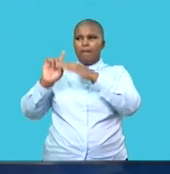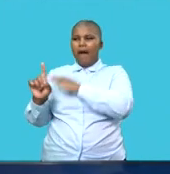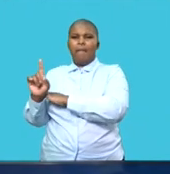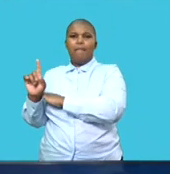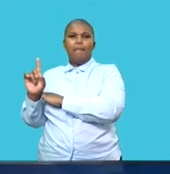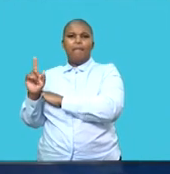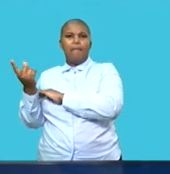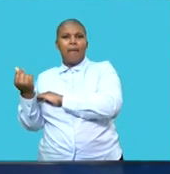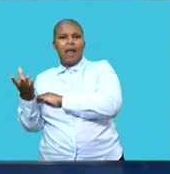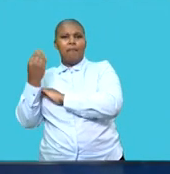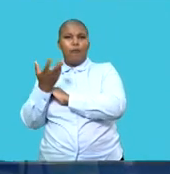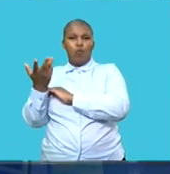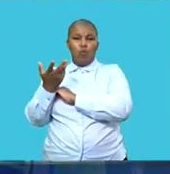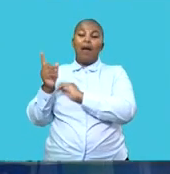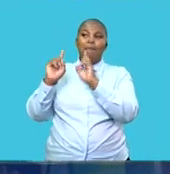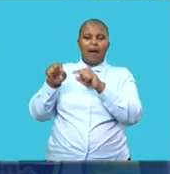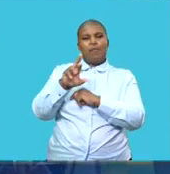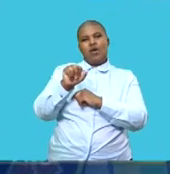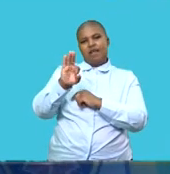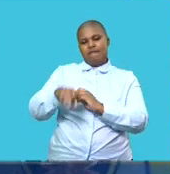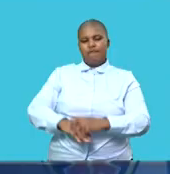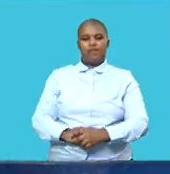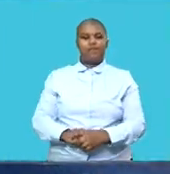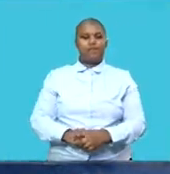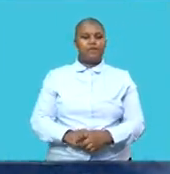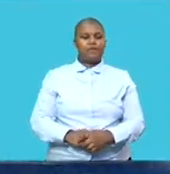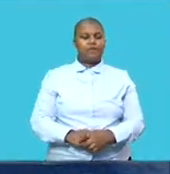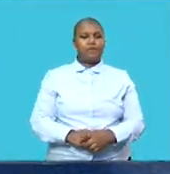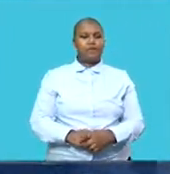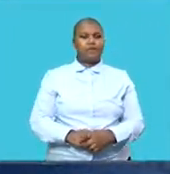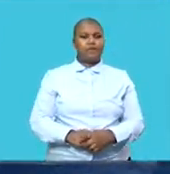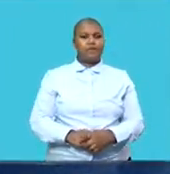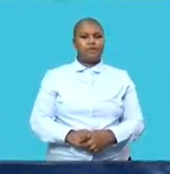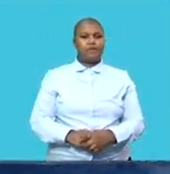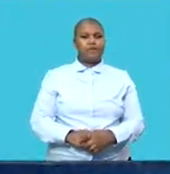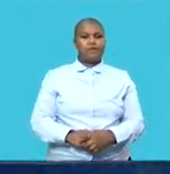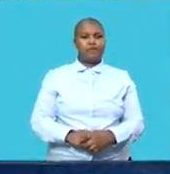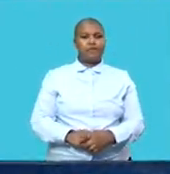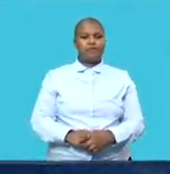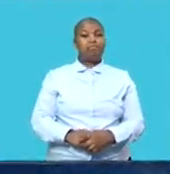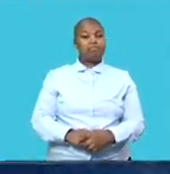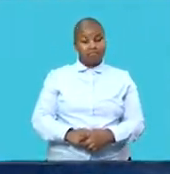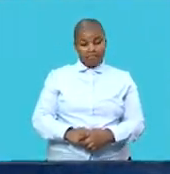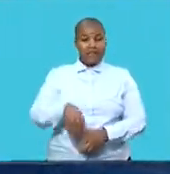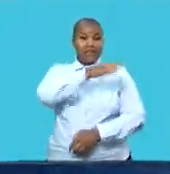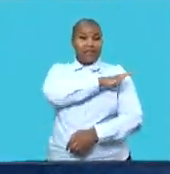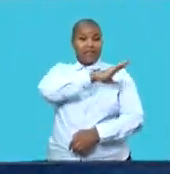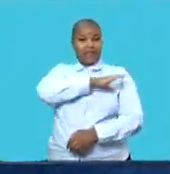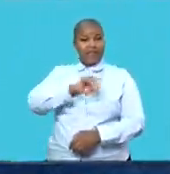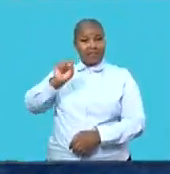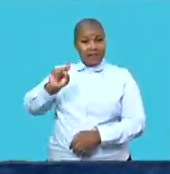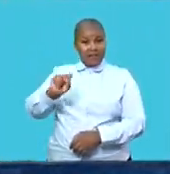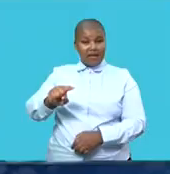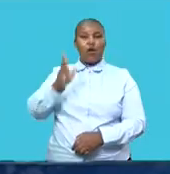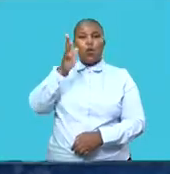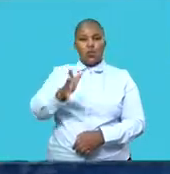but ayoclaima kwa Road Accident Fund. Tema ya tshebetso tlinikin ena ya Masakane e tlo kena